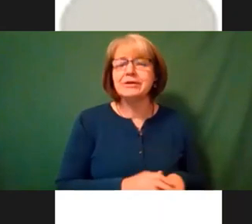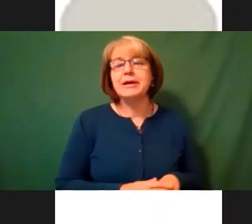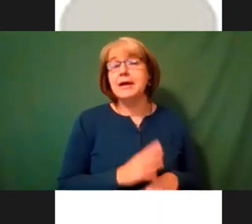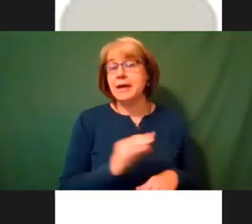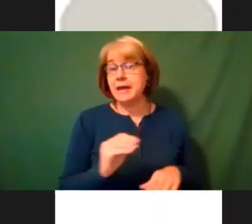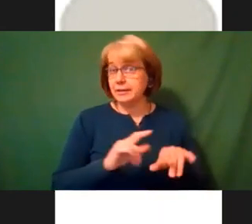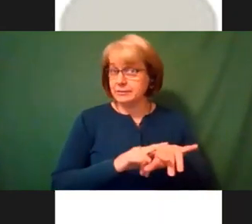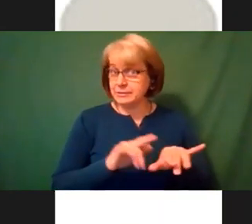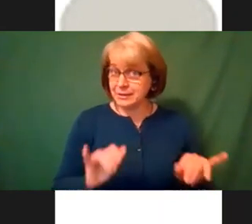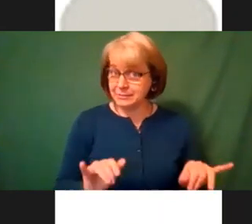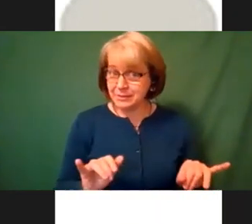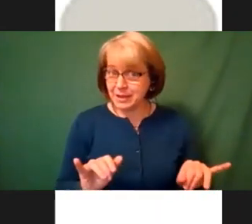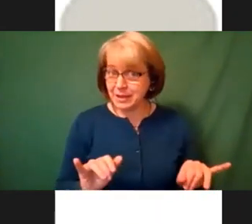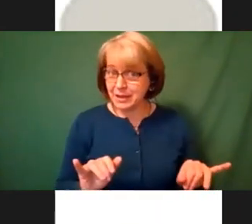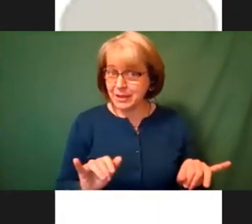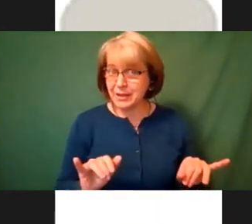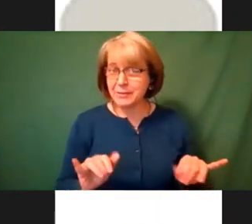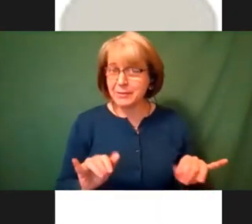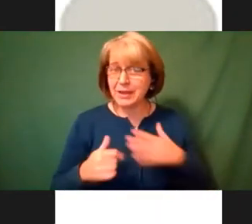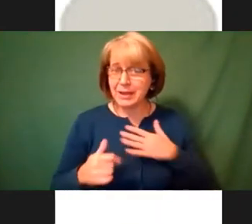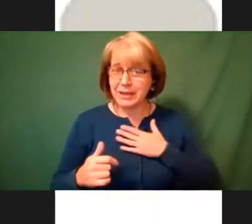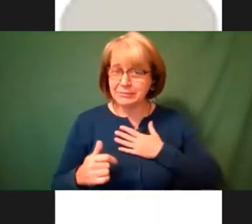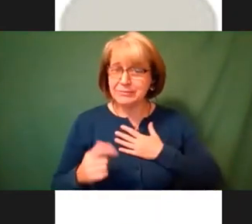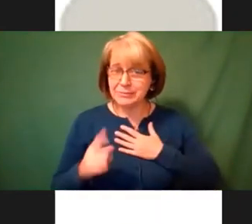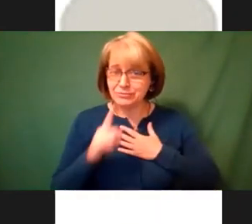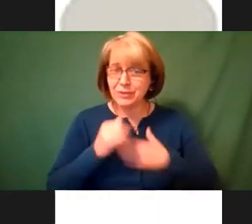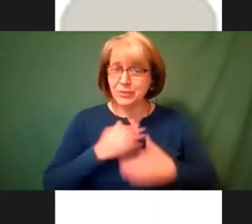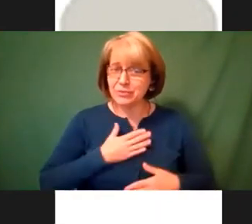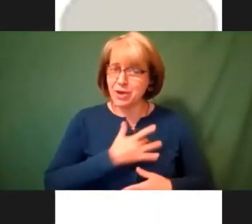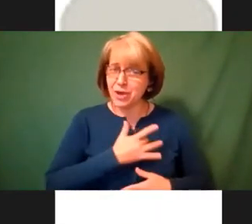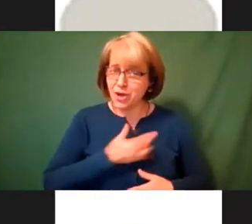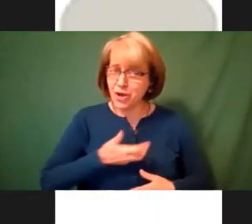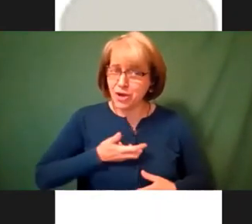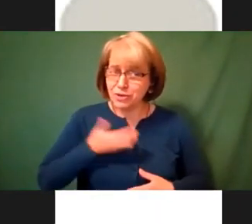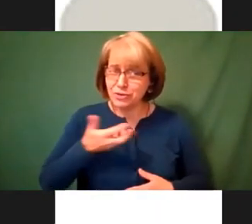this with great feeling,